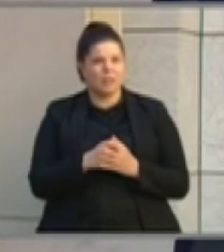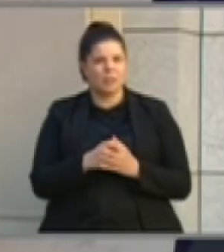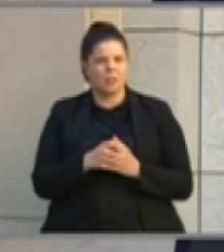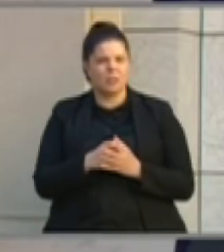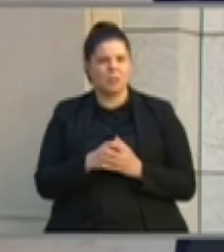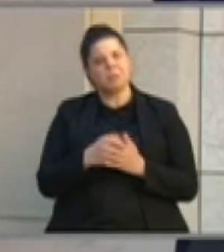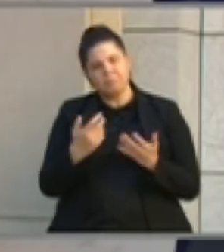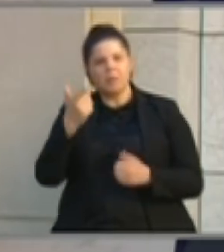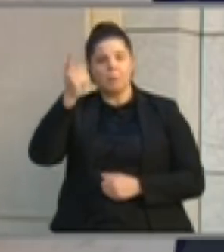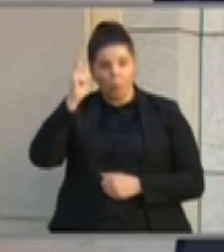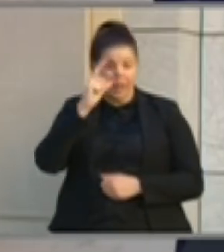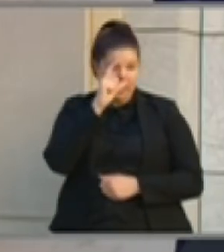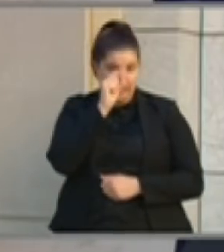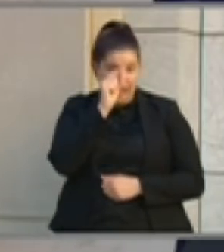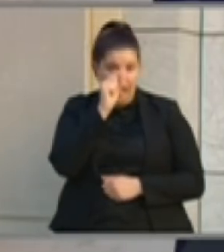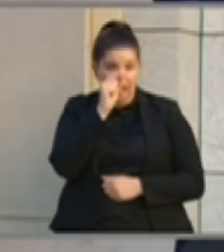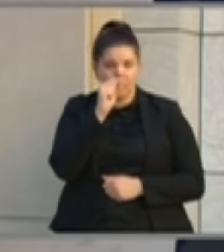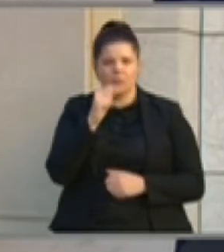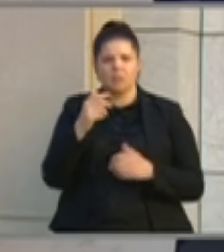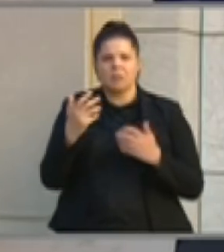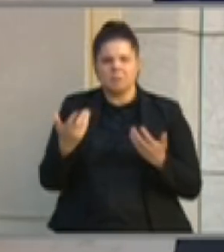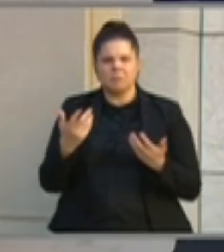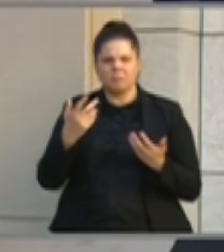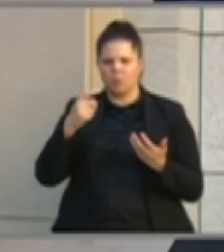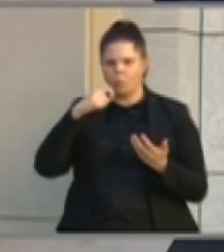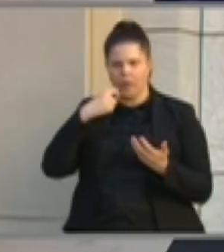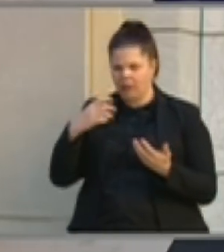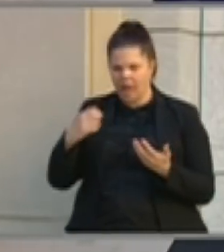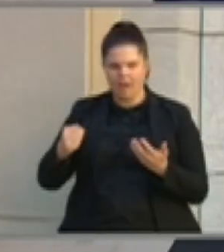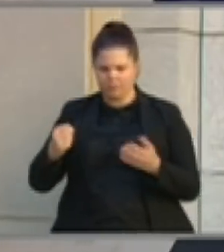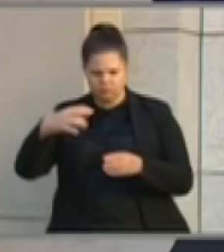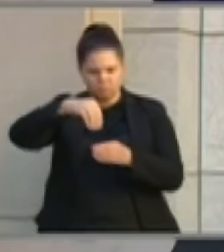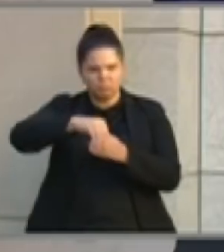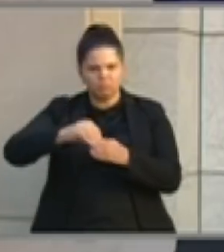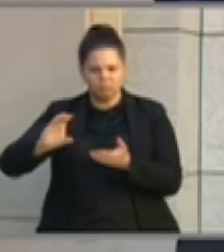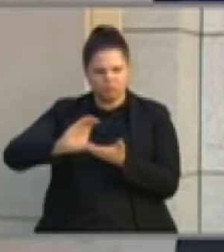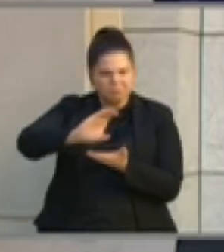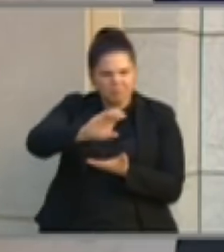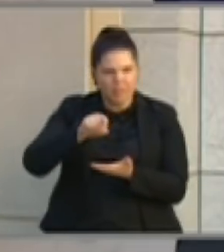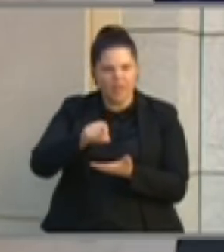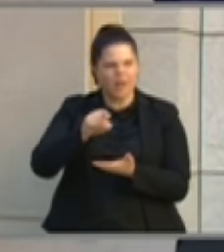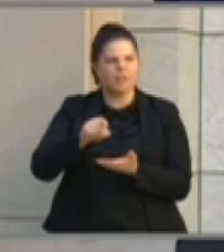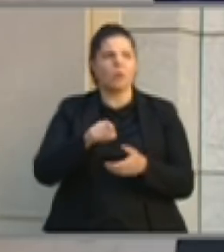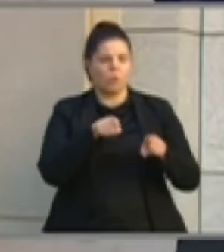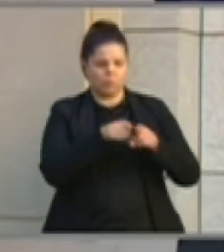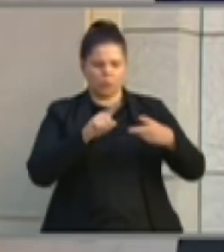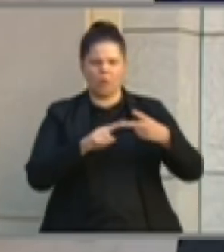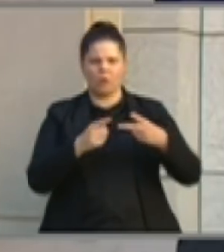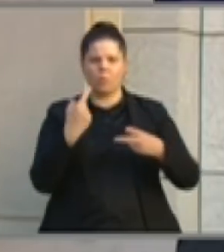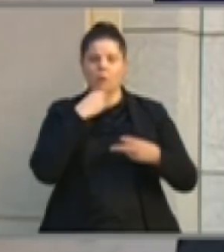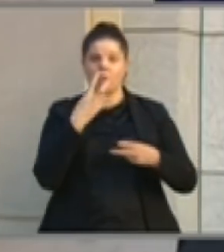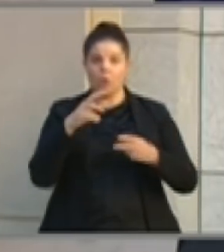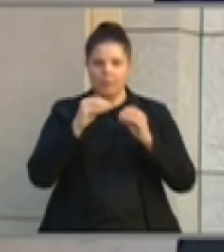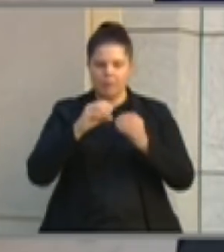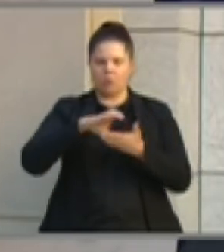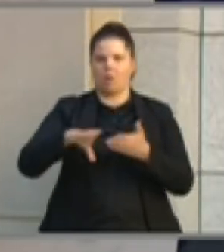employers, if they can, would have a contribution? And secondly, it's a gobsmacking amount of money. This